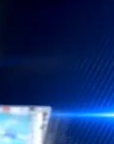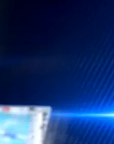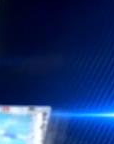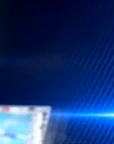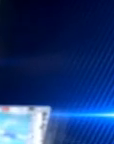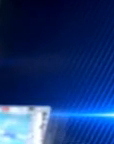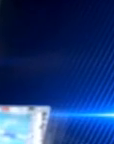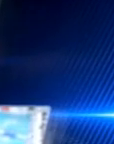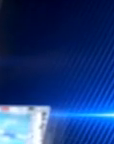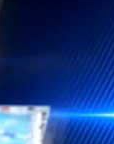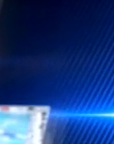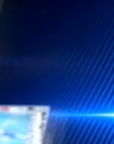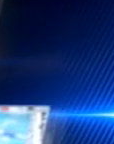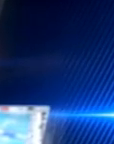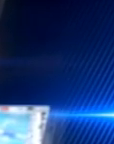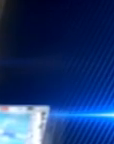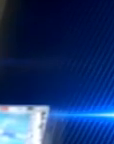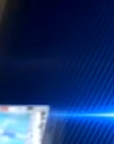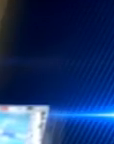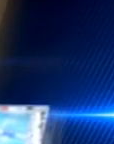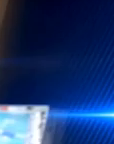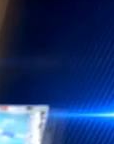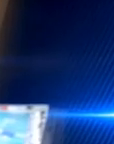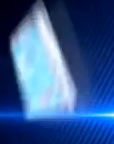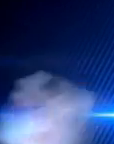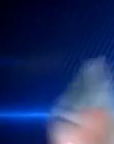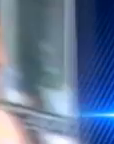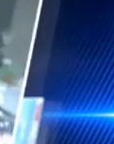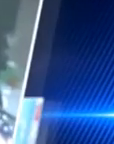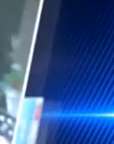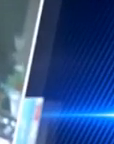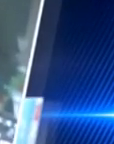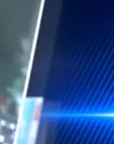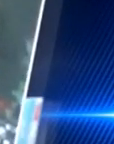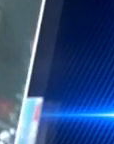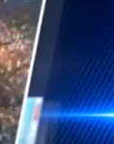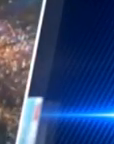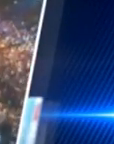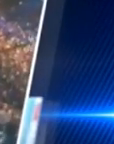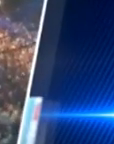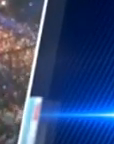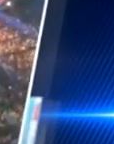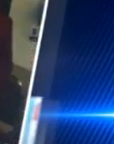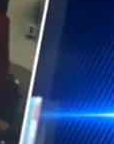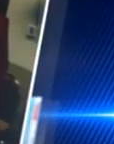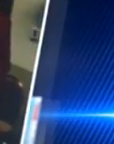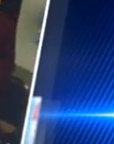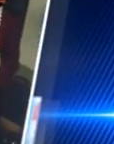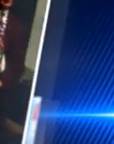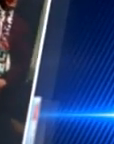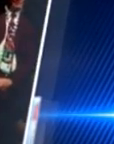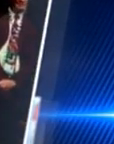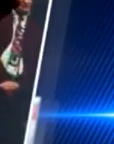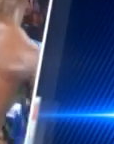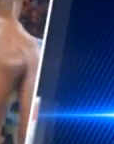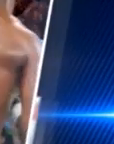the first South African to wear a yellow jersey that was at the Tour de France this year. It's the first time that we get a boxer who's recognized by